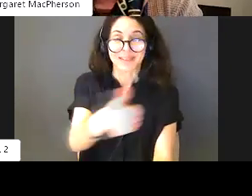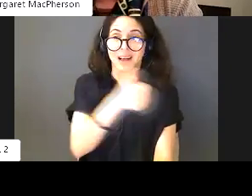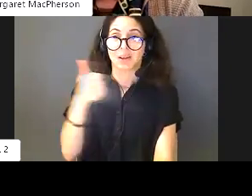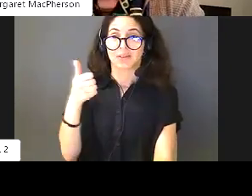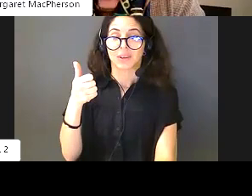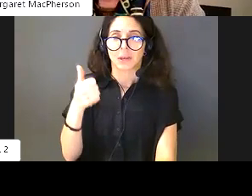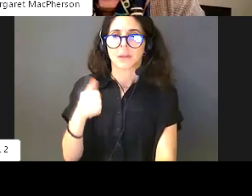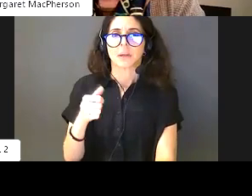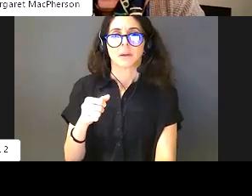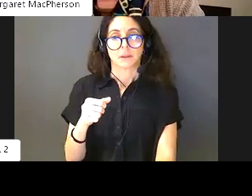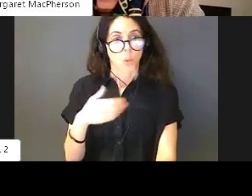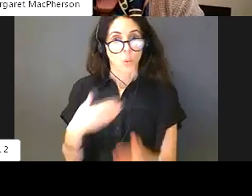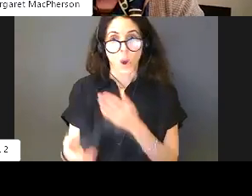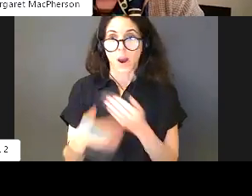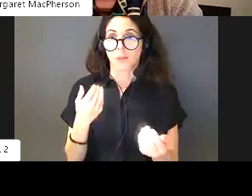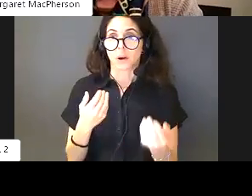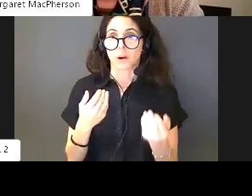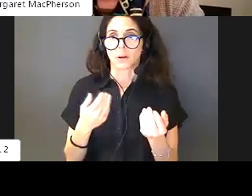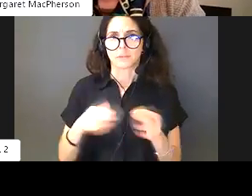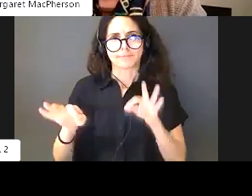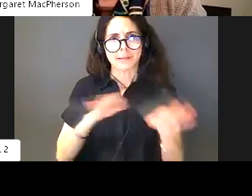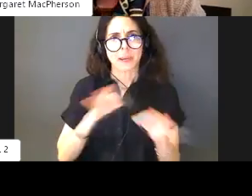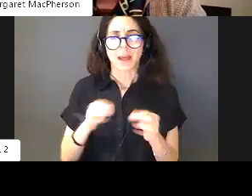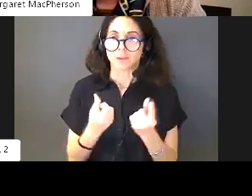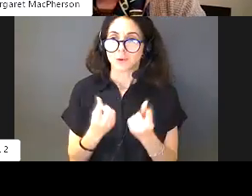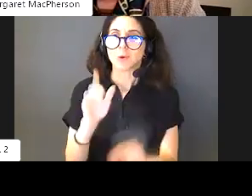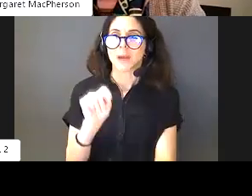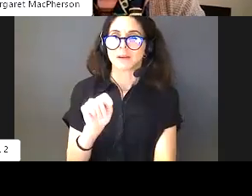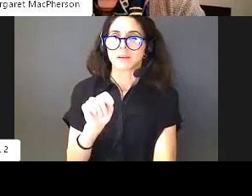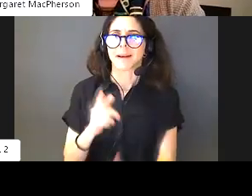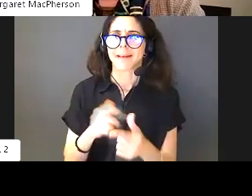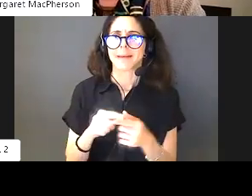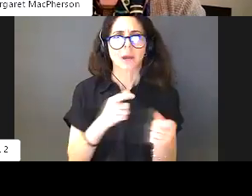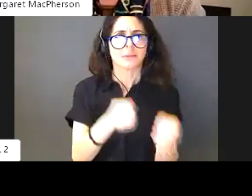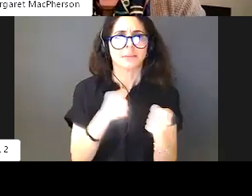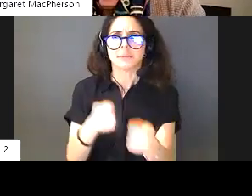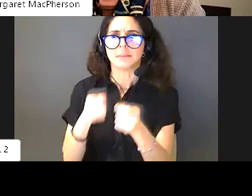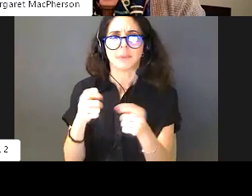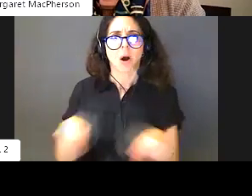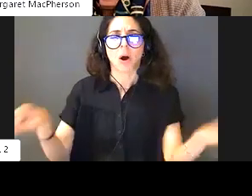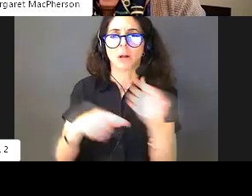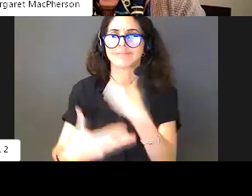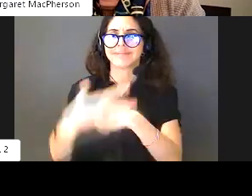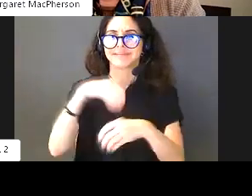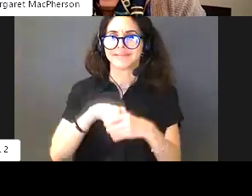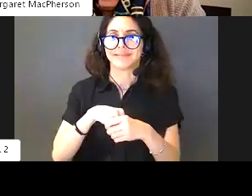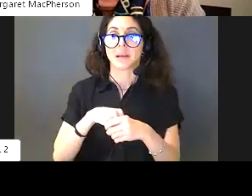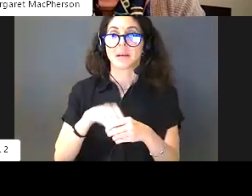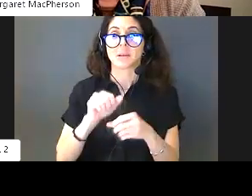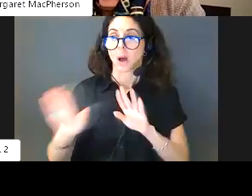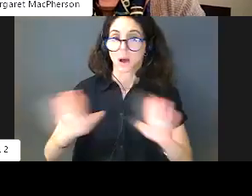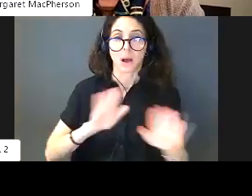walk the talk and figure out how to engage everyone in the community so that these networks reflect